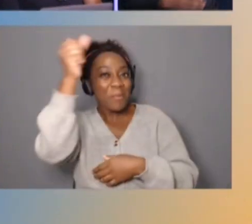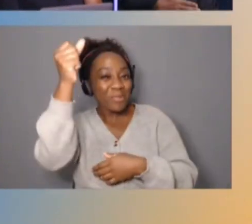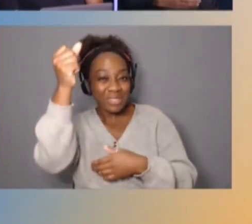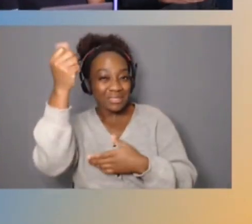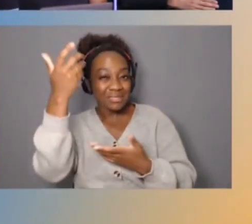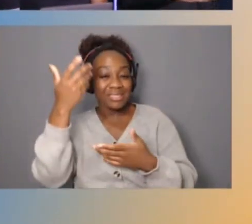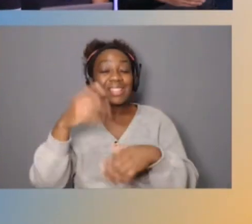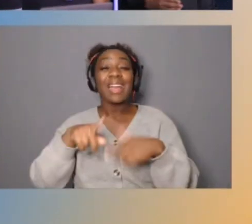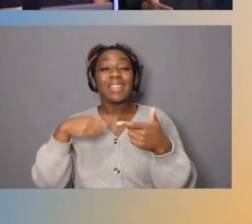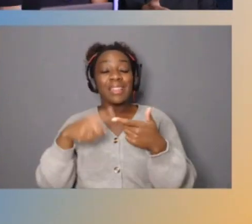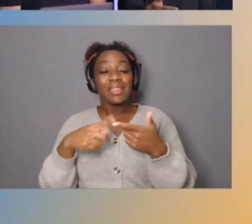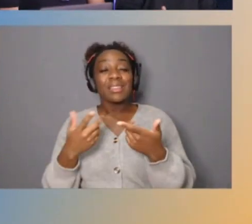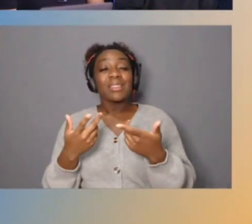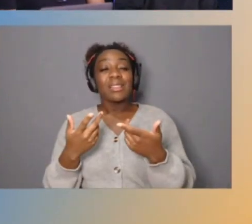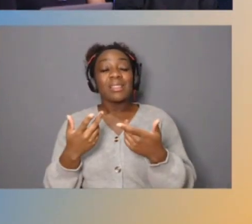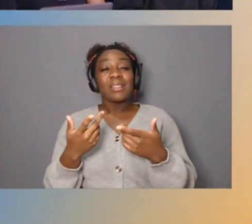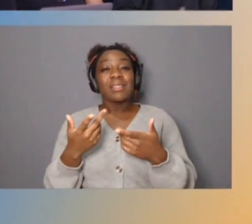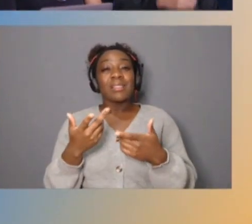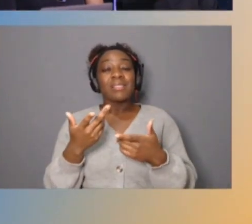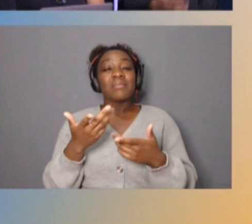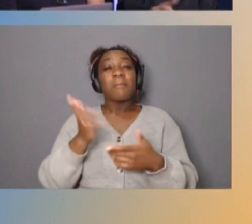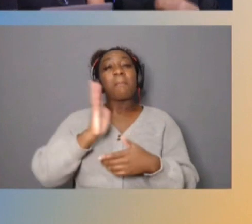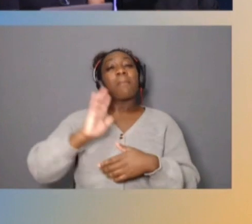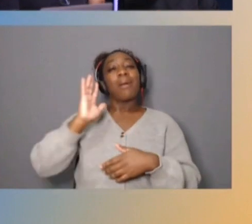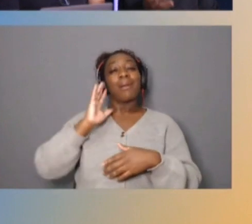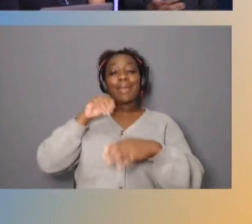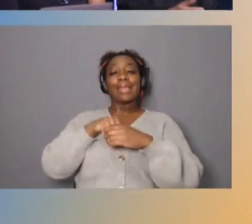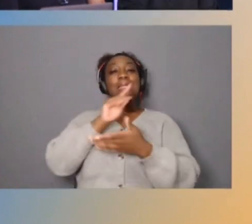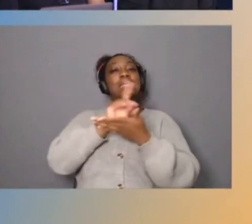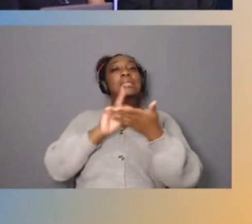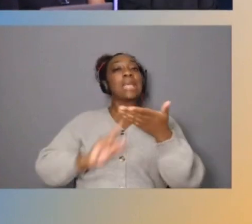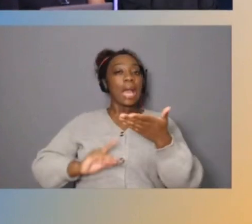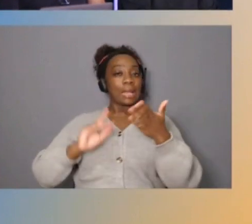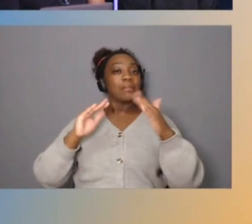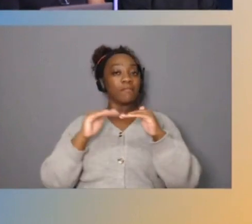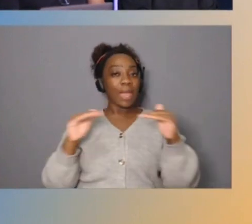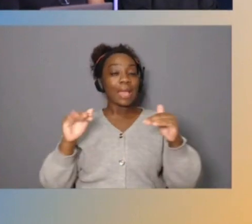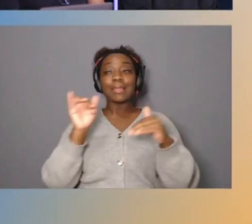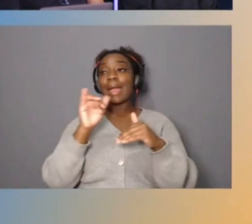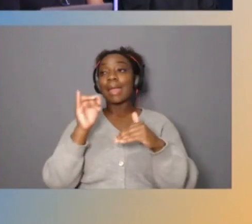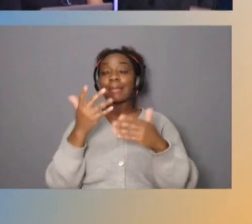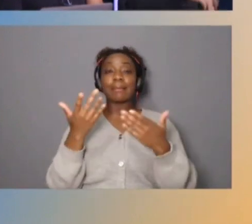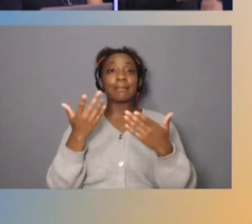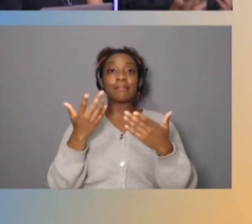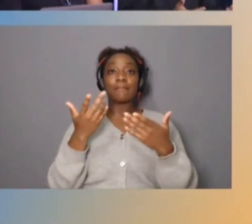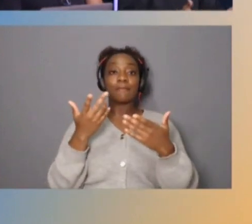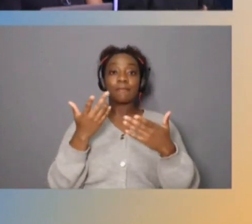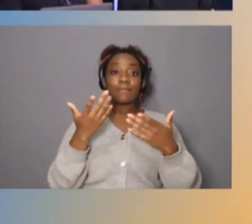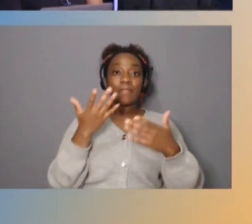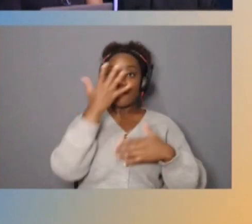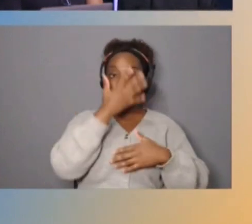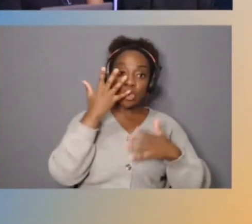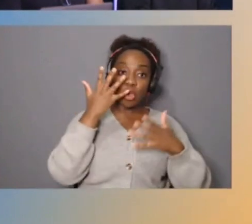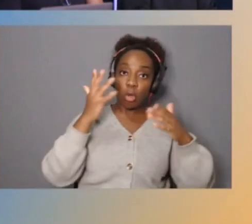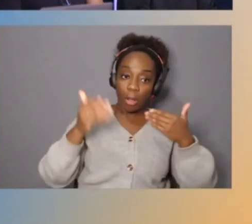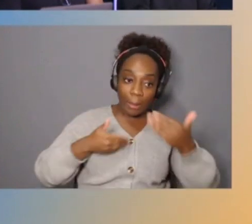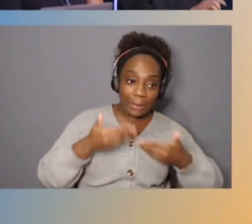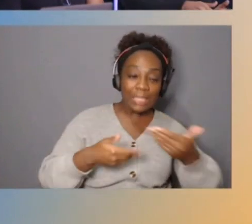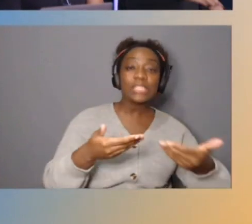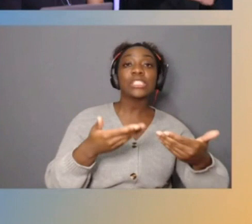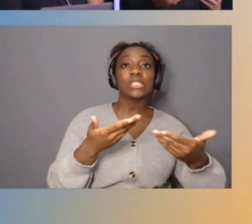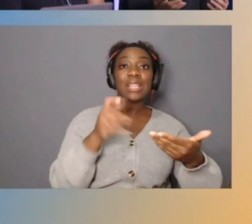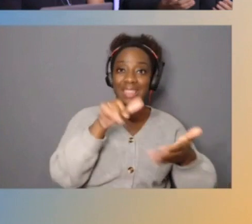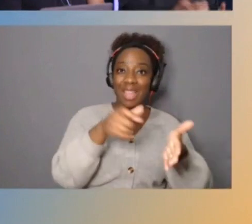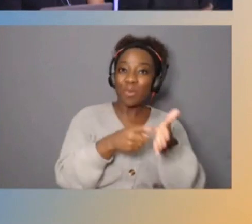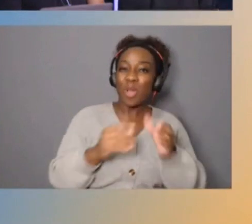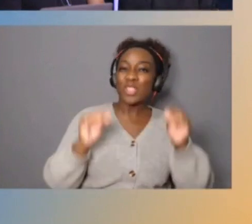go back to like back-end design phases, like physical implementation or timing analysis, power analysis, this is where you need more memory. And then you get